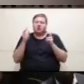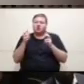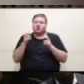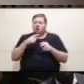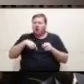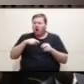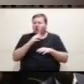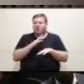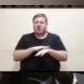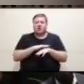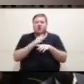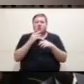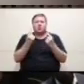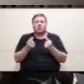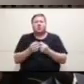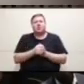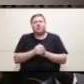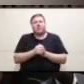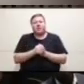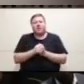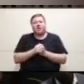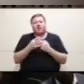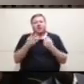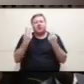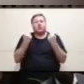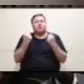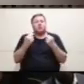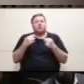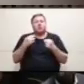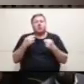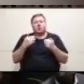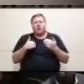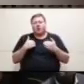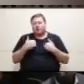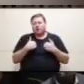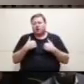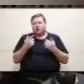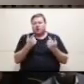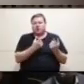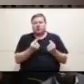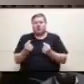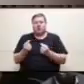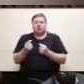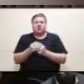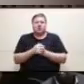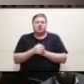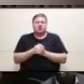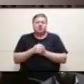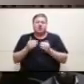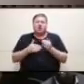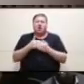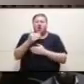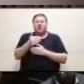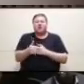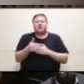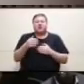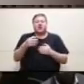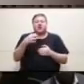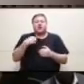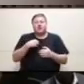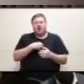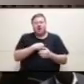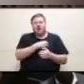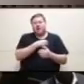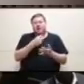term in this new administration. Immediately after the mayor